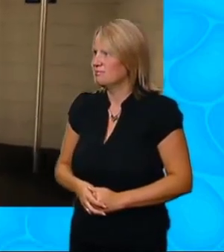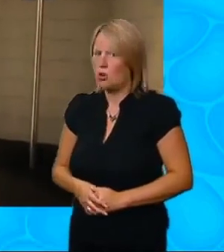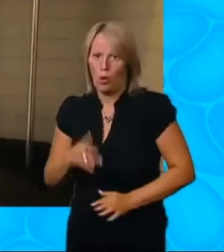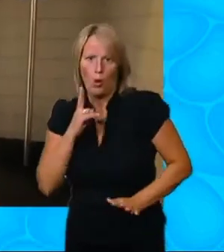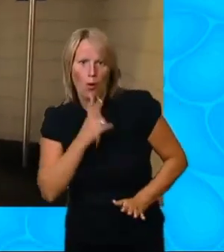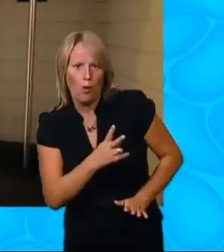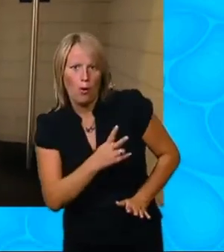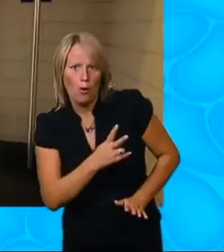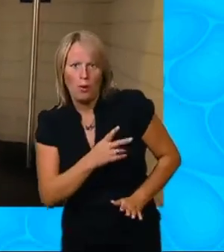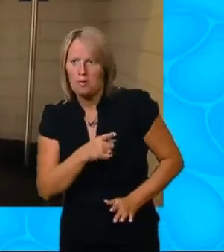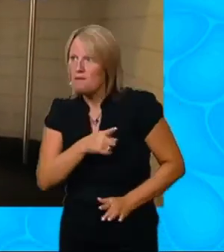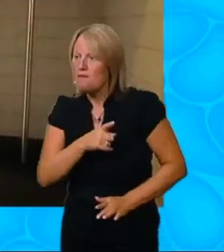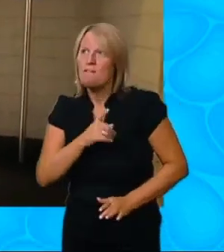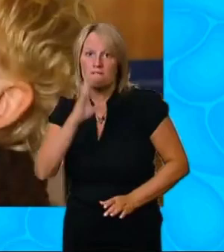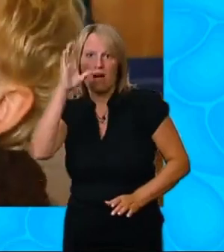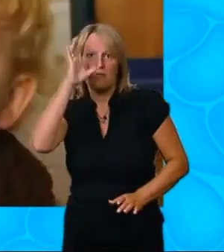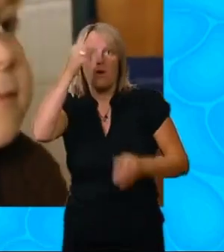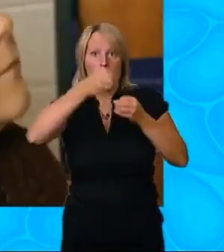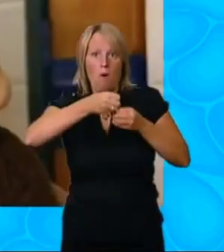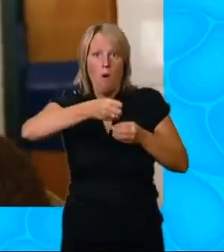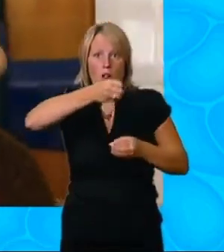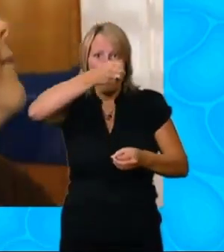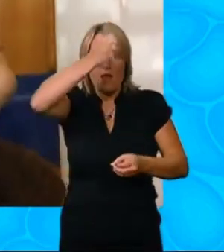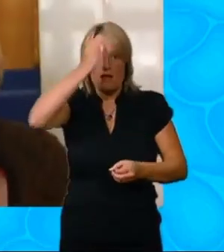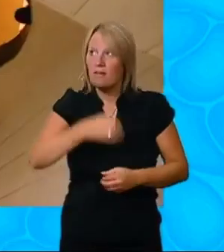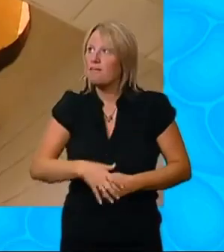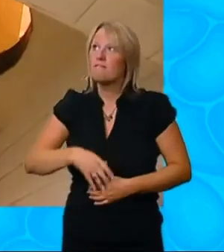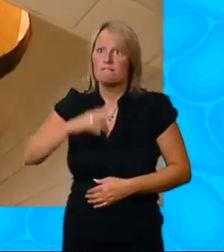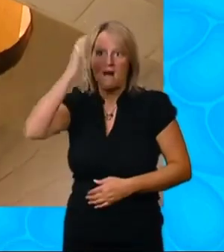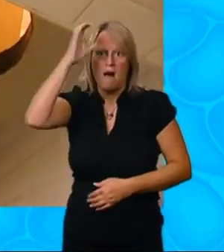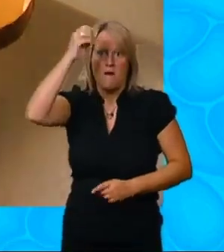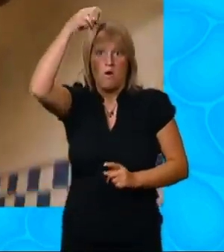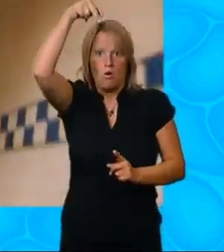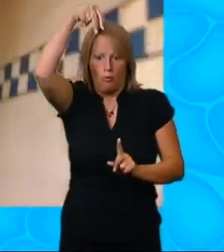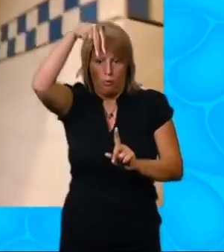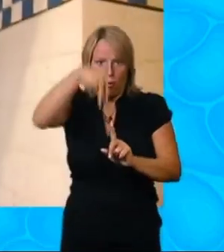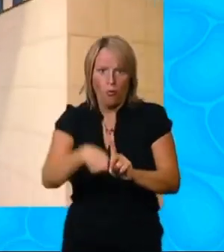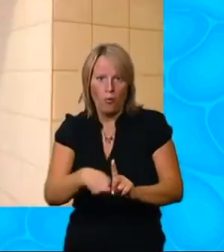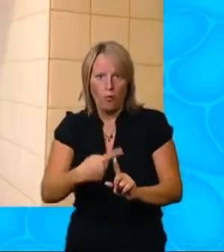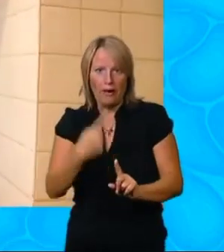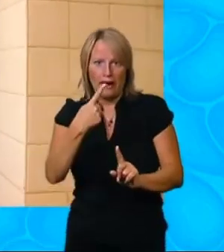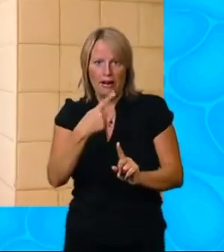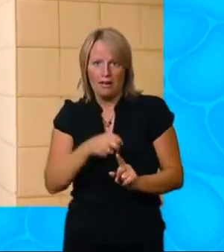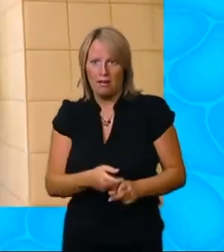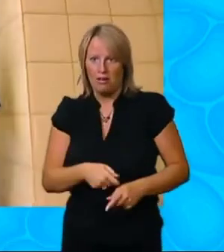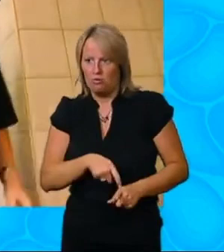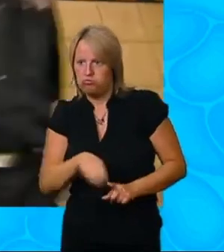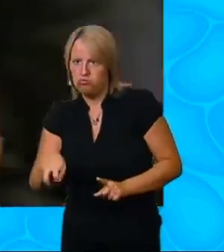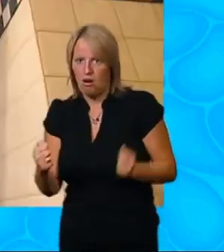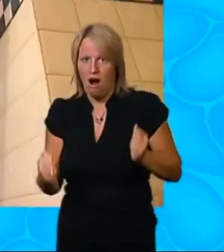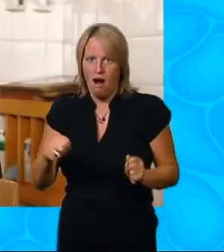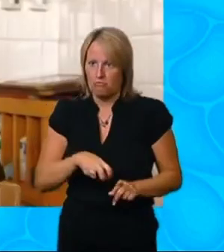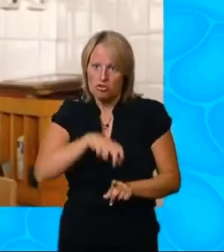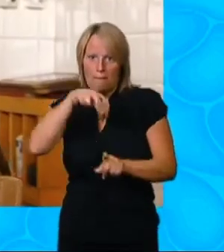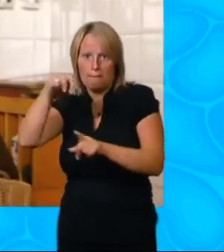Oh, look, there's a fireman's pole. The firemen slide down that very quickly in an emergency and jump into the fire